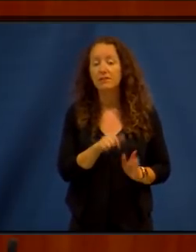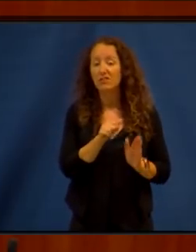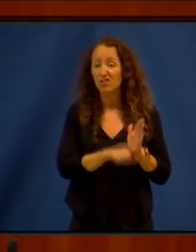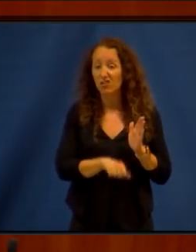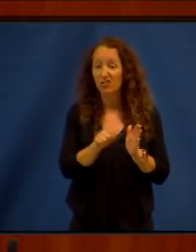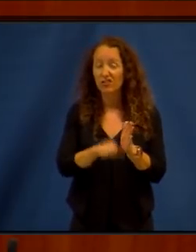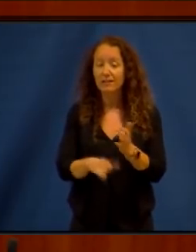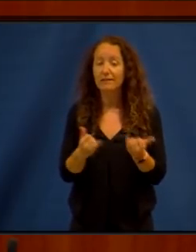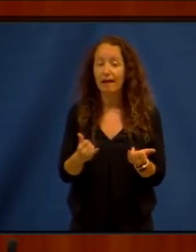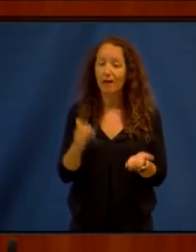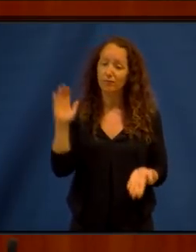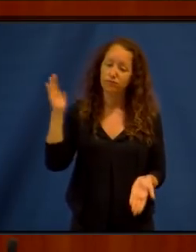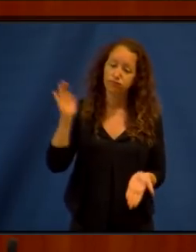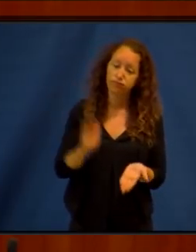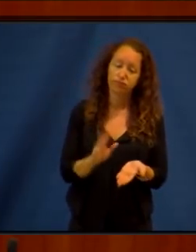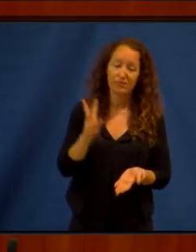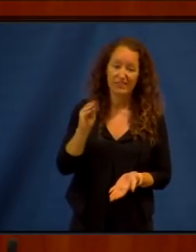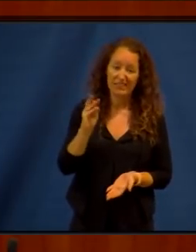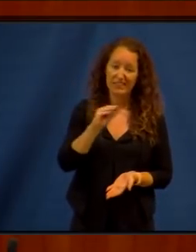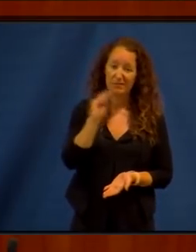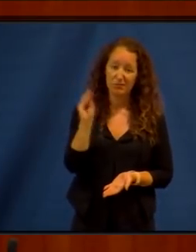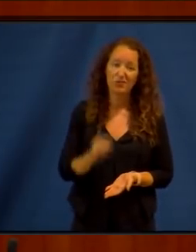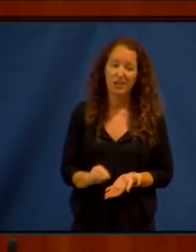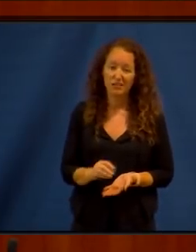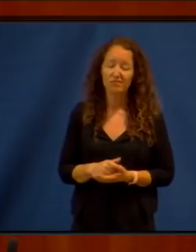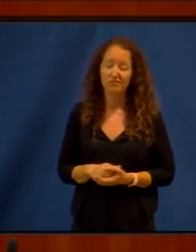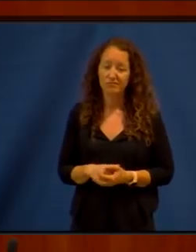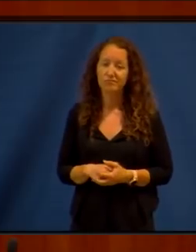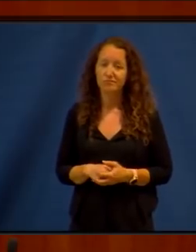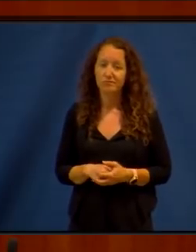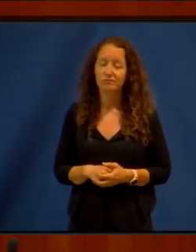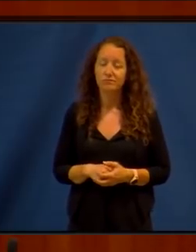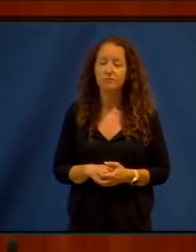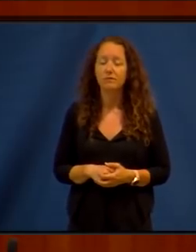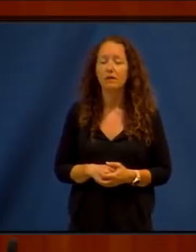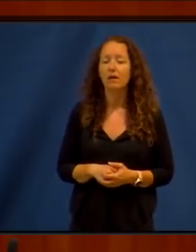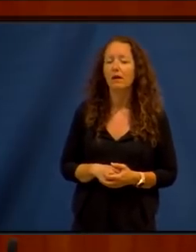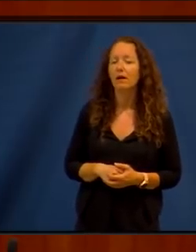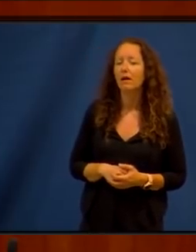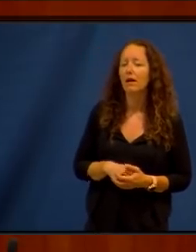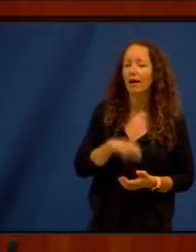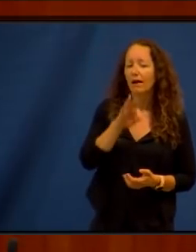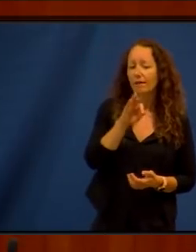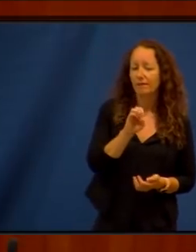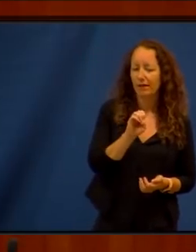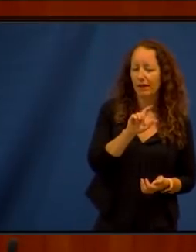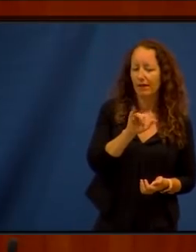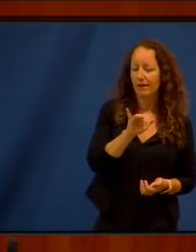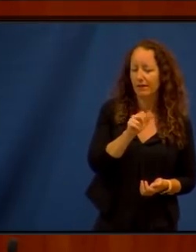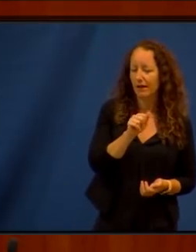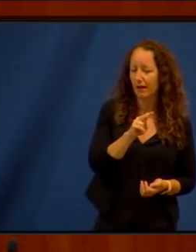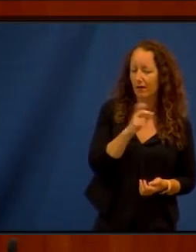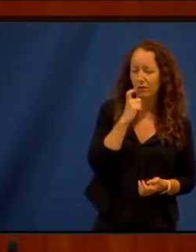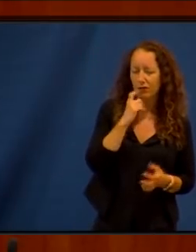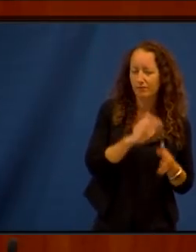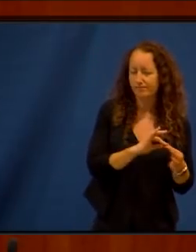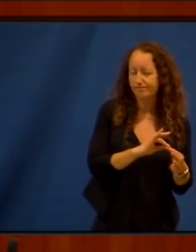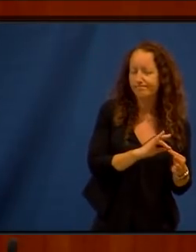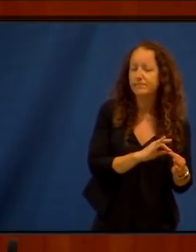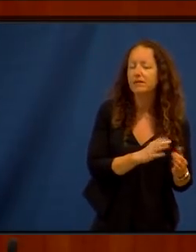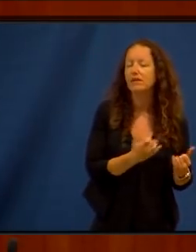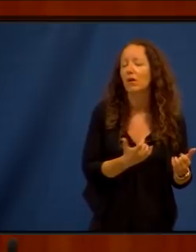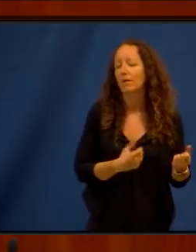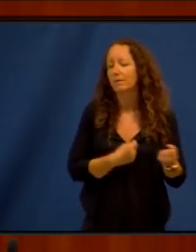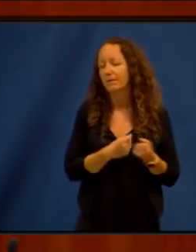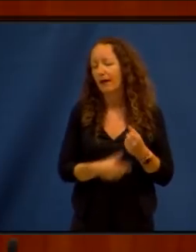pre-pandemic. And just to tag along with what Feliciano just said, when we learned last